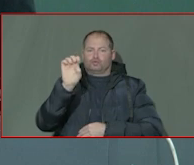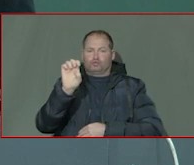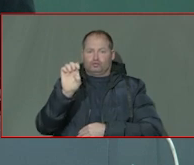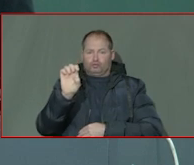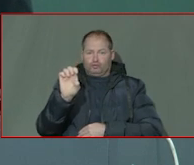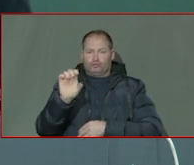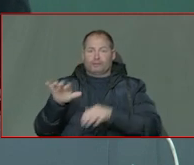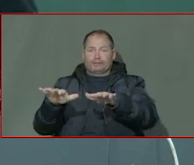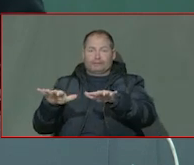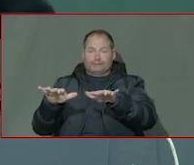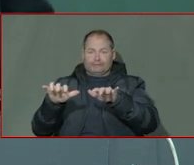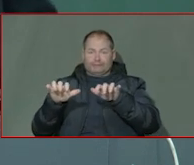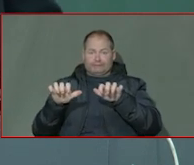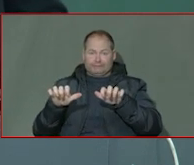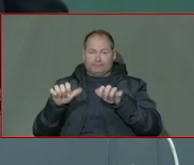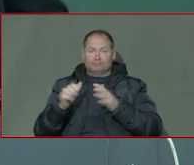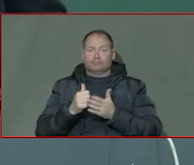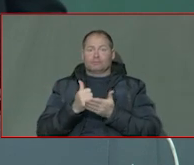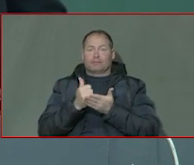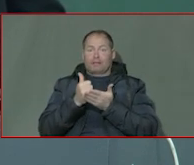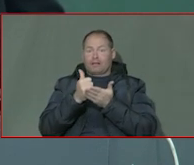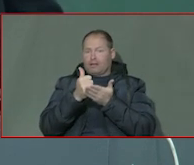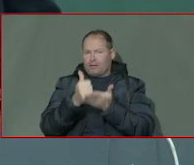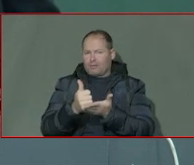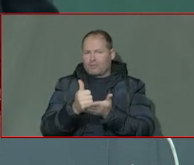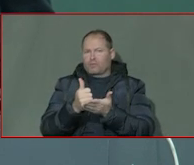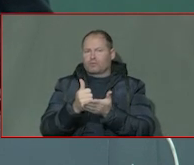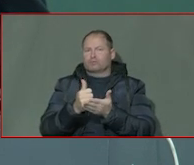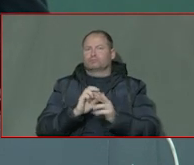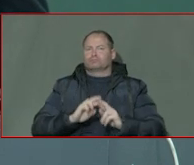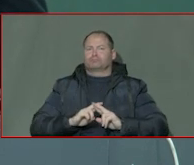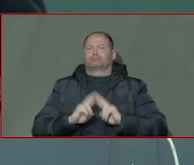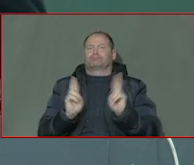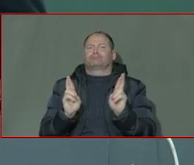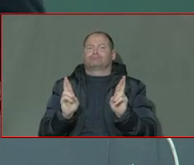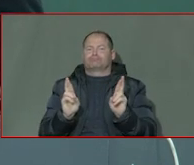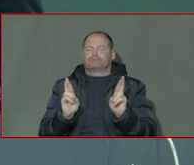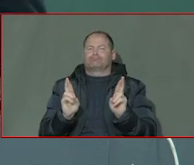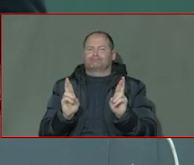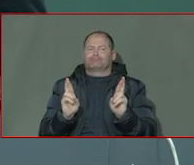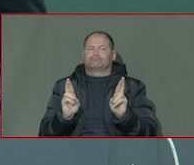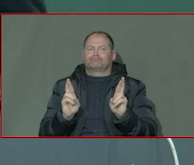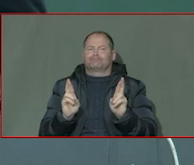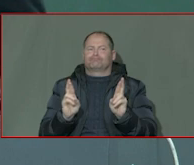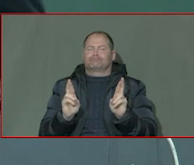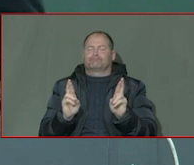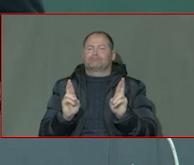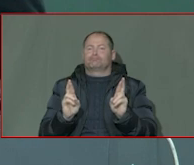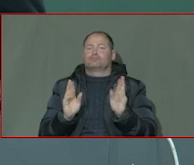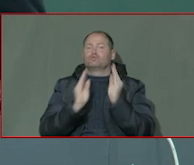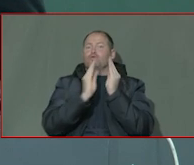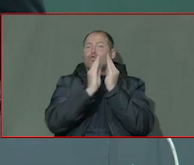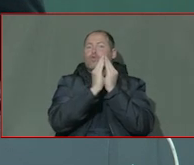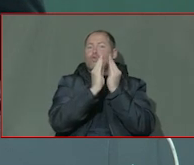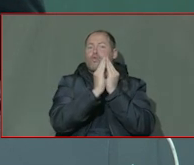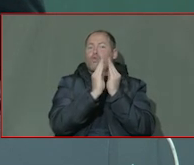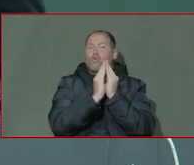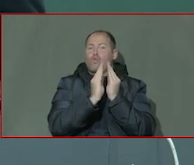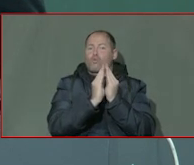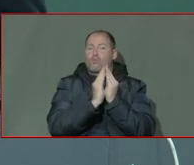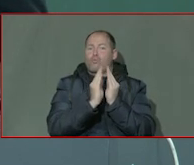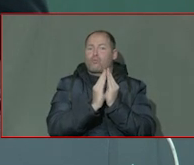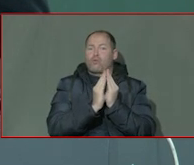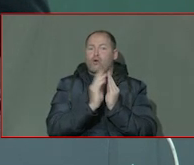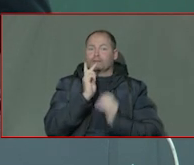examination. And it should be known that the mark allocation that you are going to see on